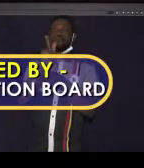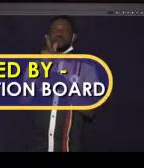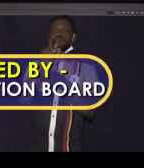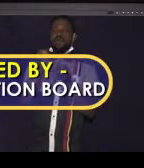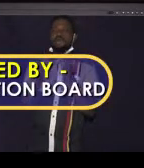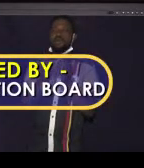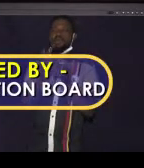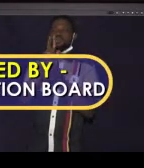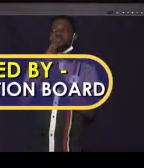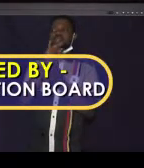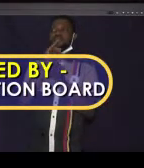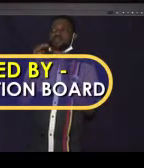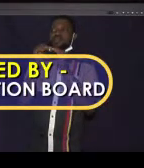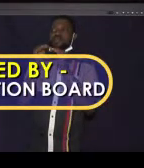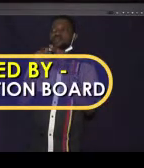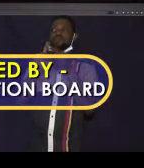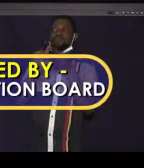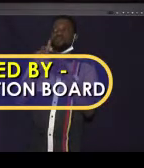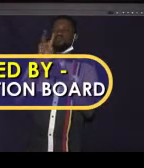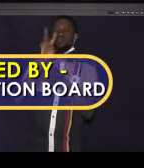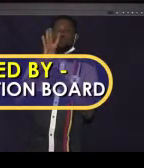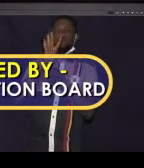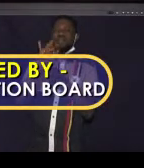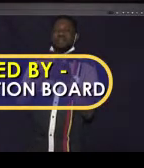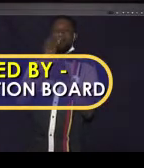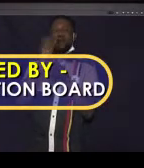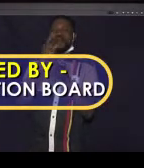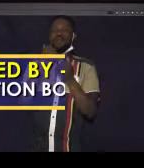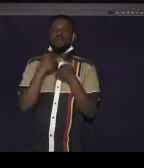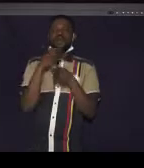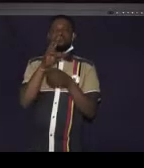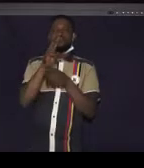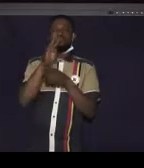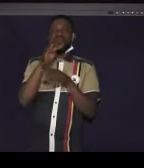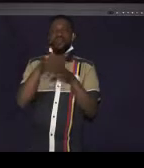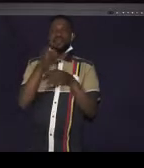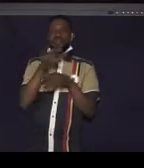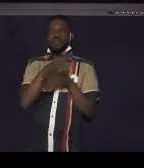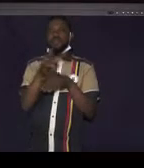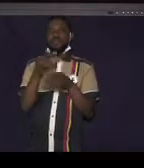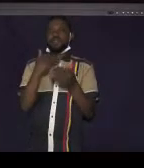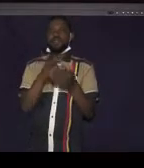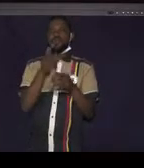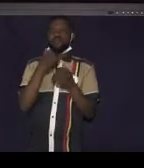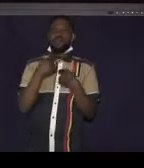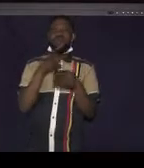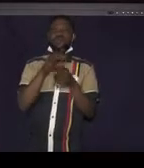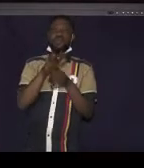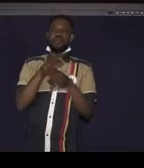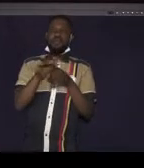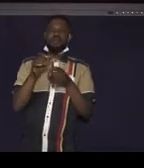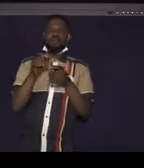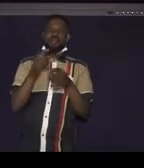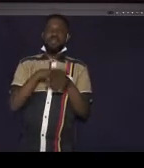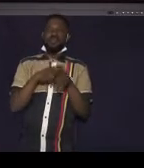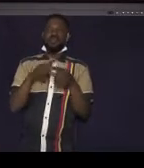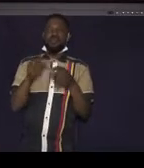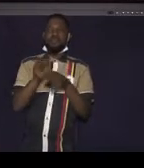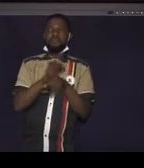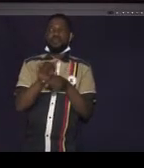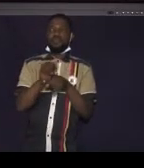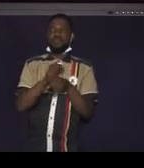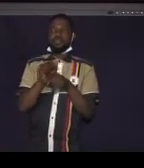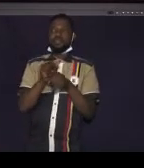plus 3 is equal to 24, and that is why you have 24 on the right side. You will have enough time to practice, like I have said, with the